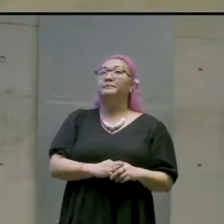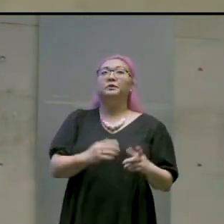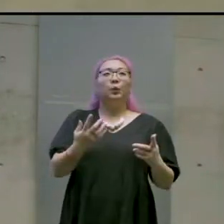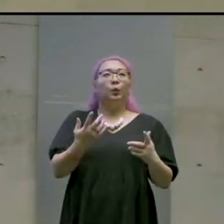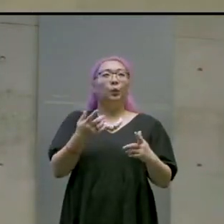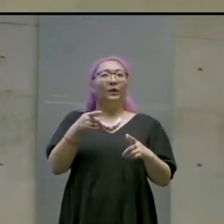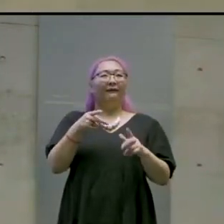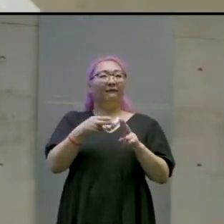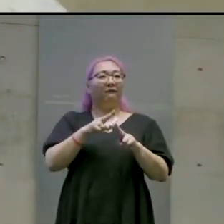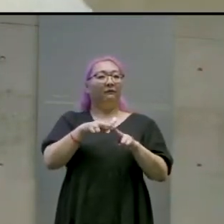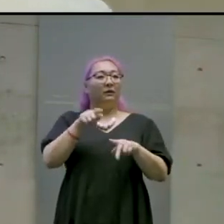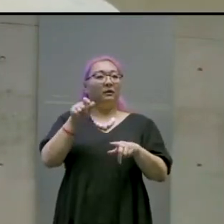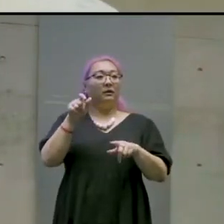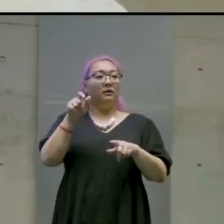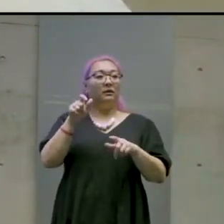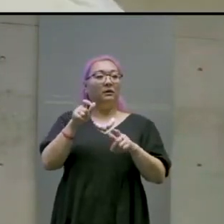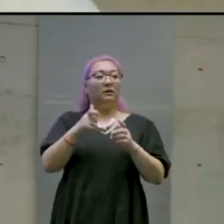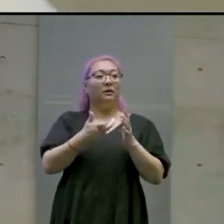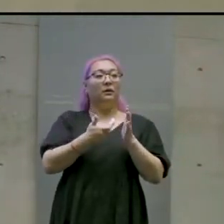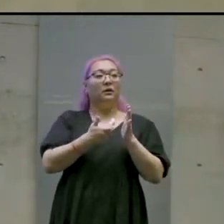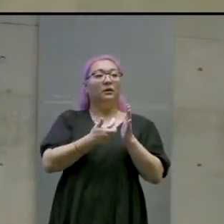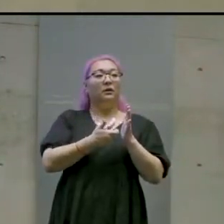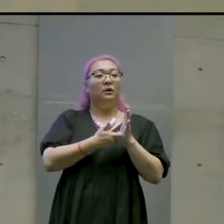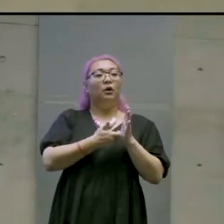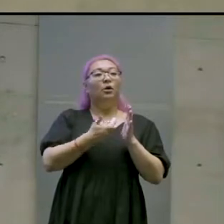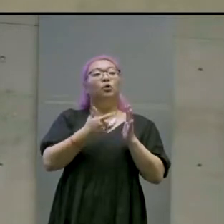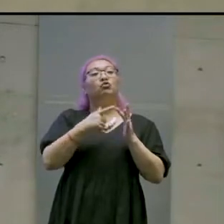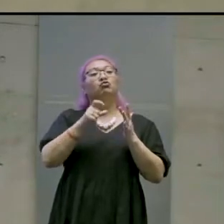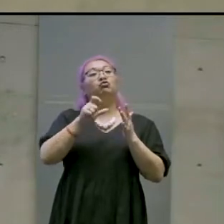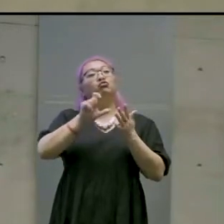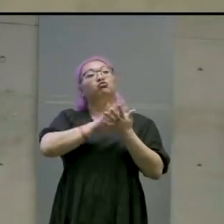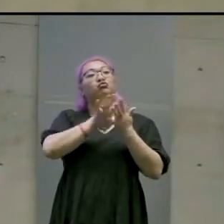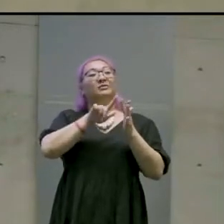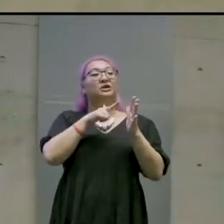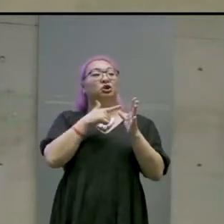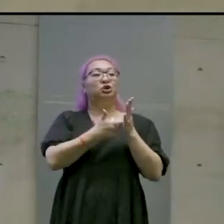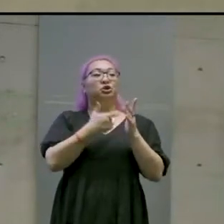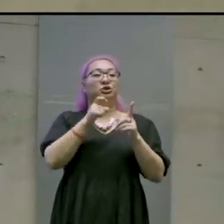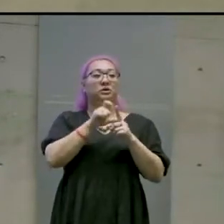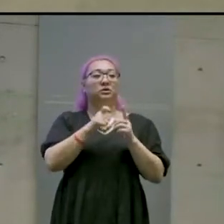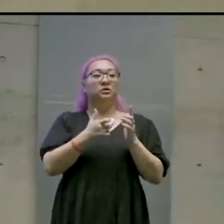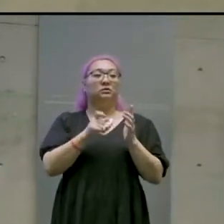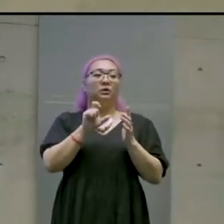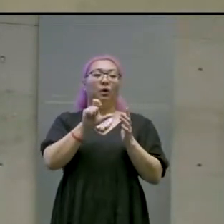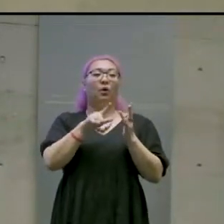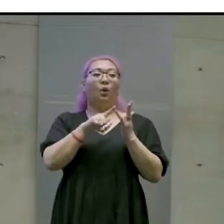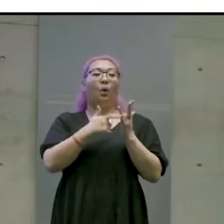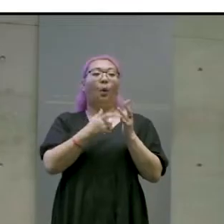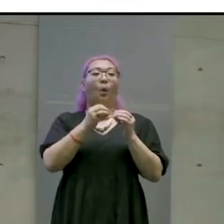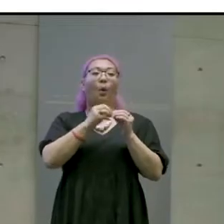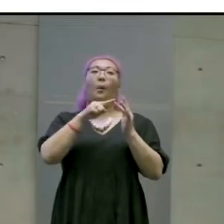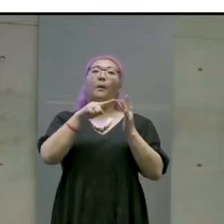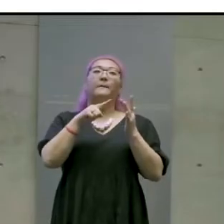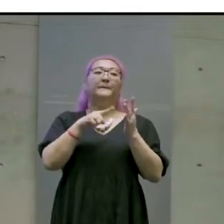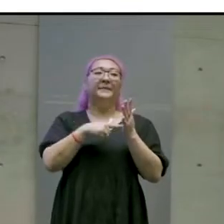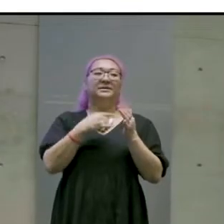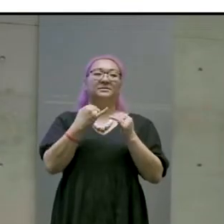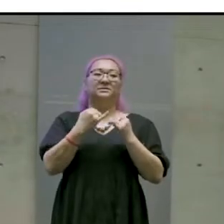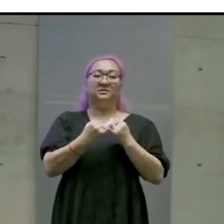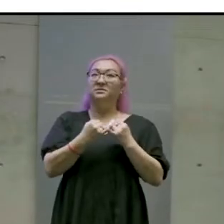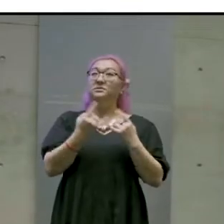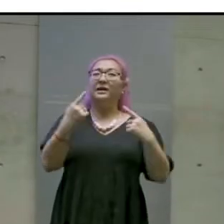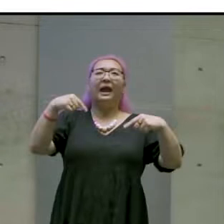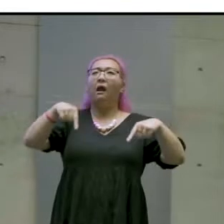he's also one of the industry legends in my view. One of the things that he said is, when a